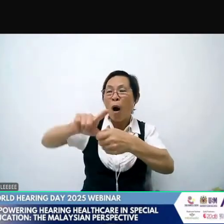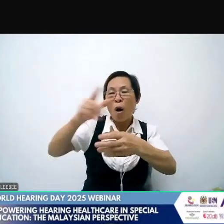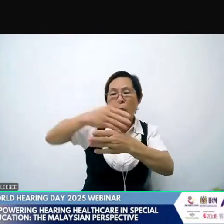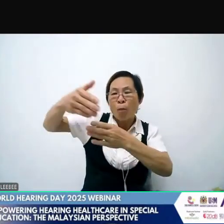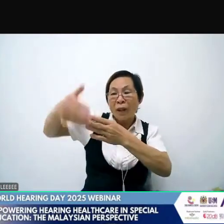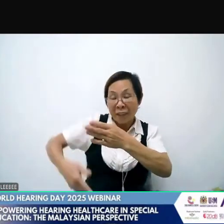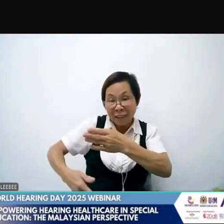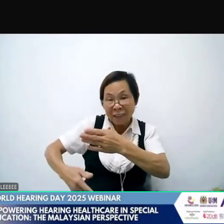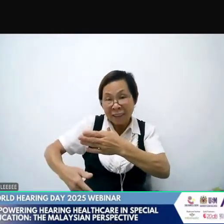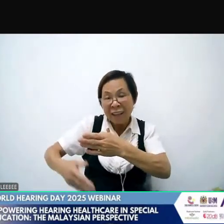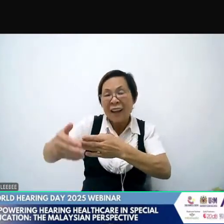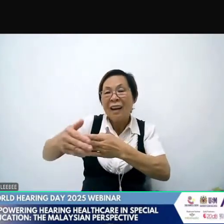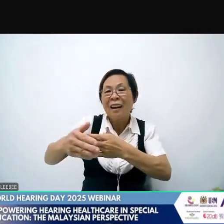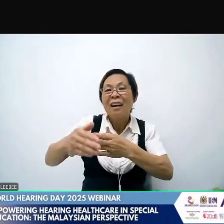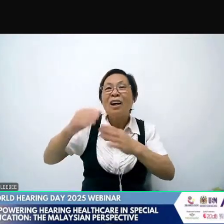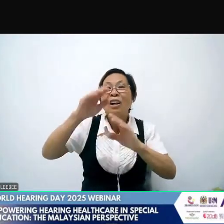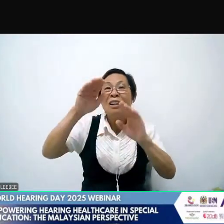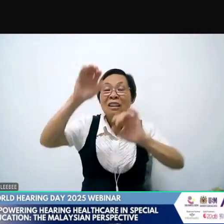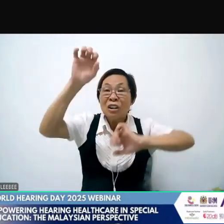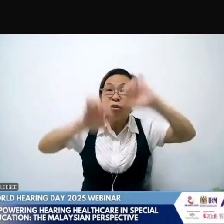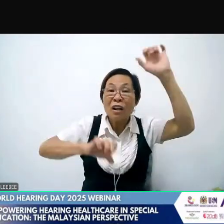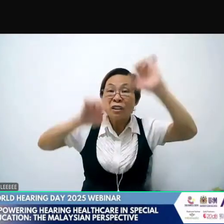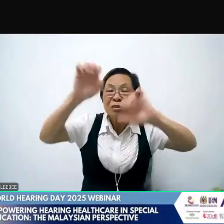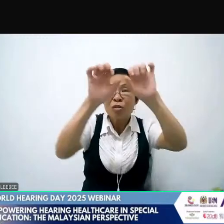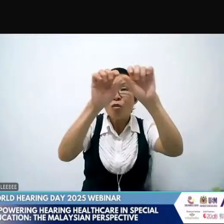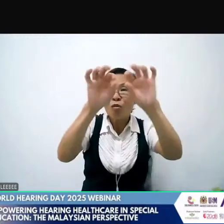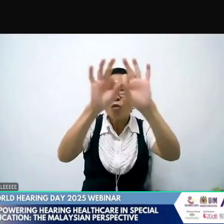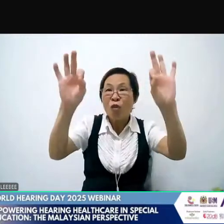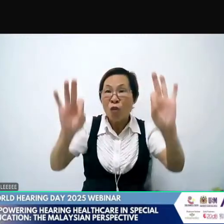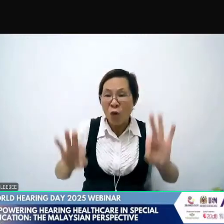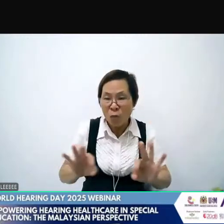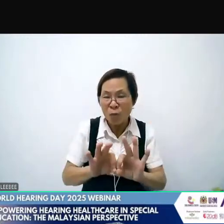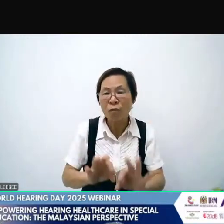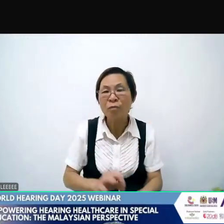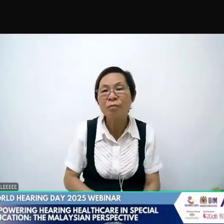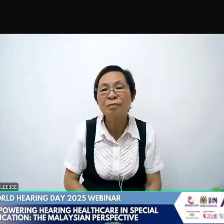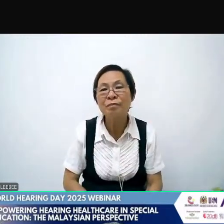form in our SIES site.